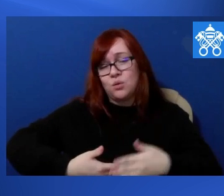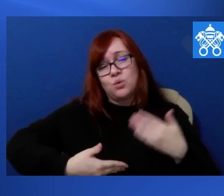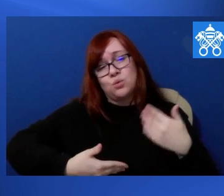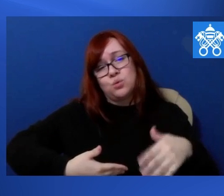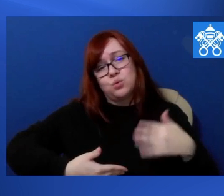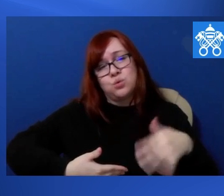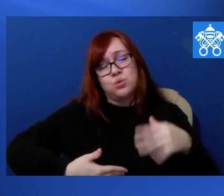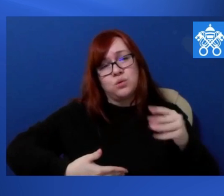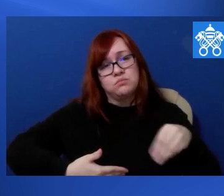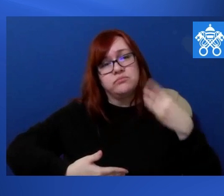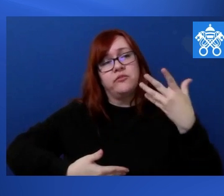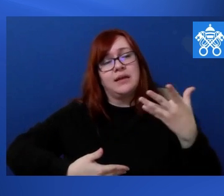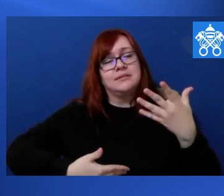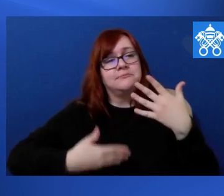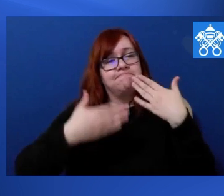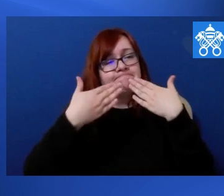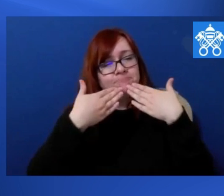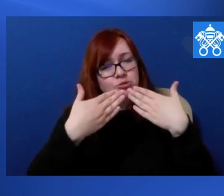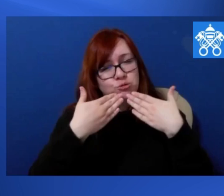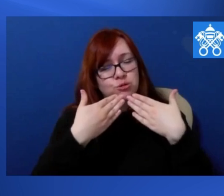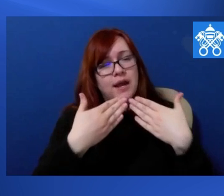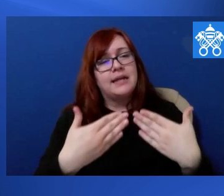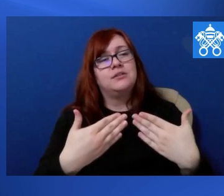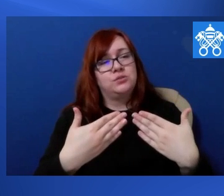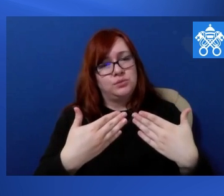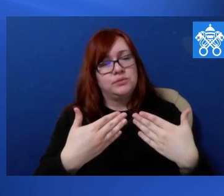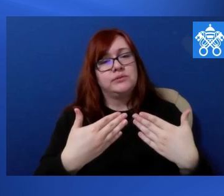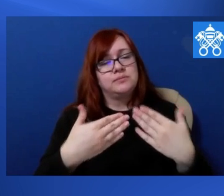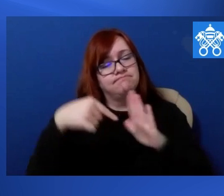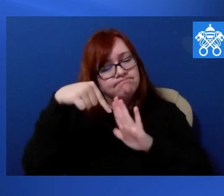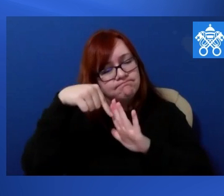gives space to gratitude, which surfaces